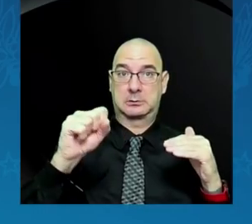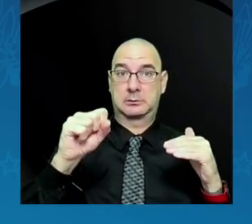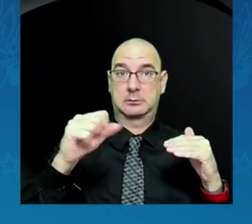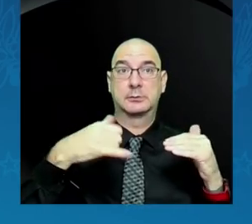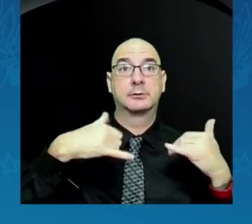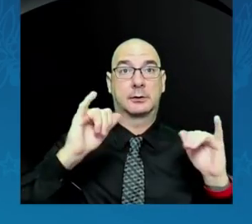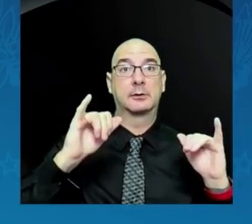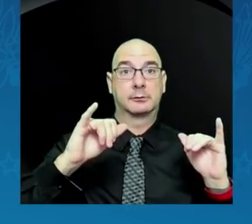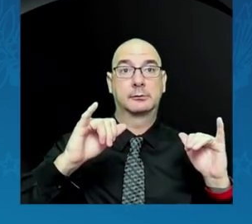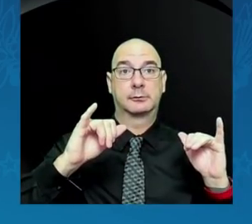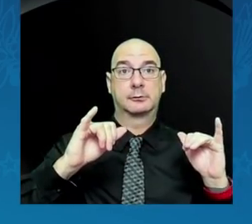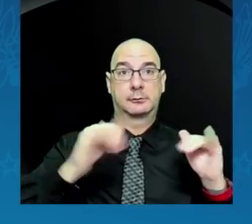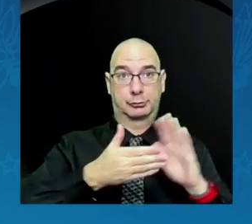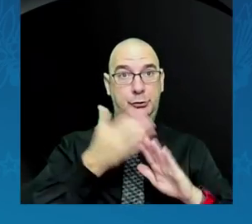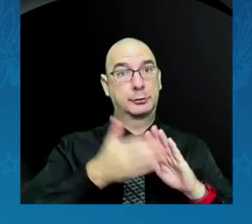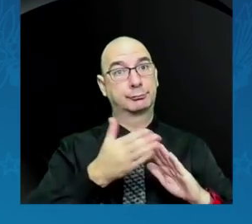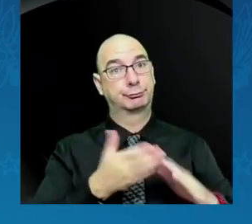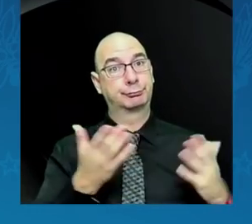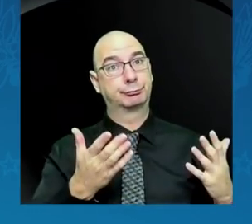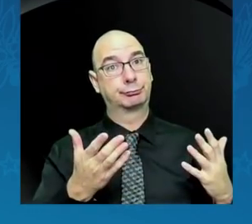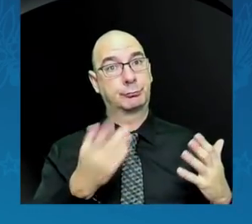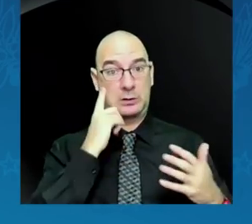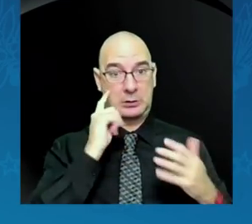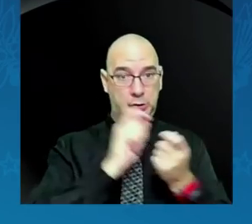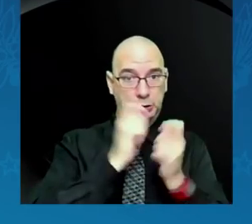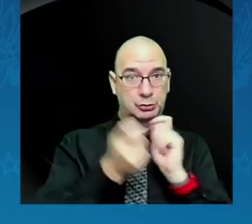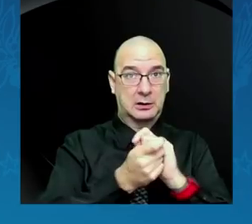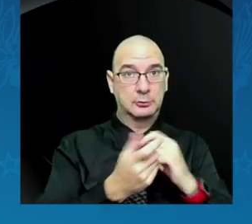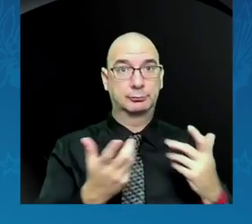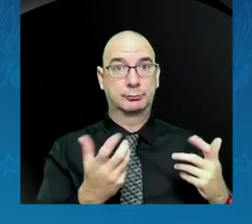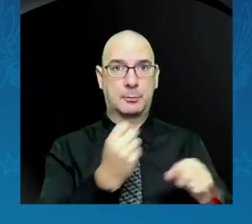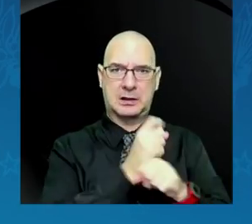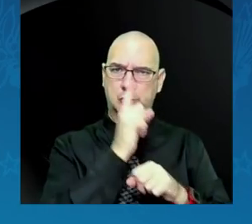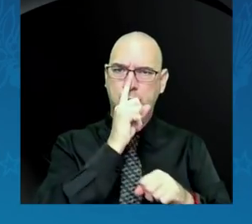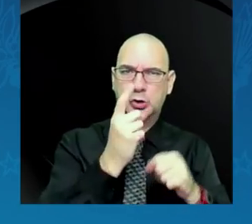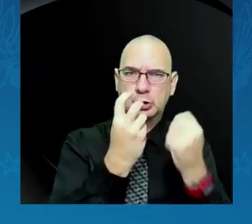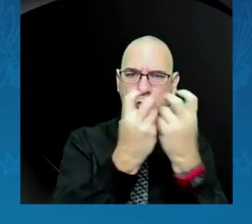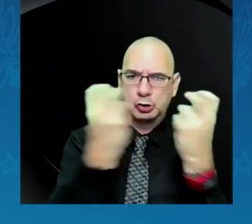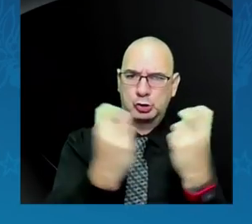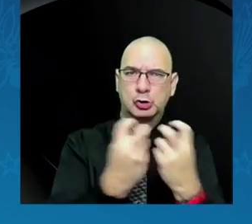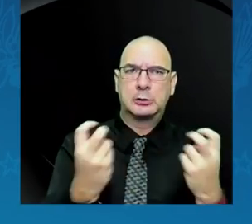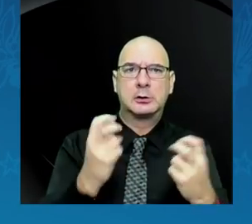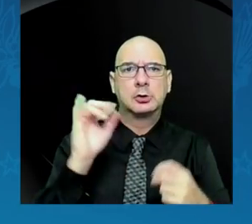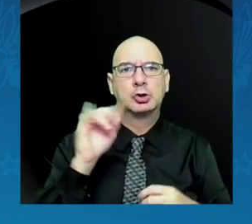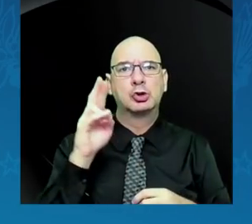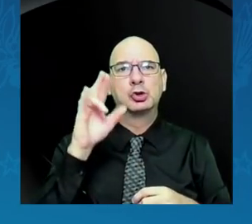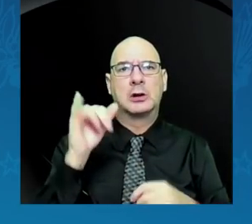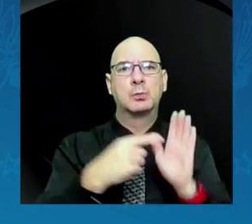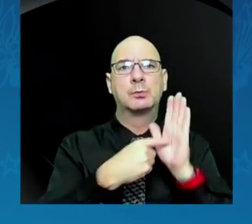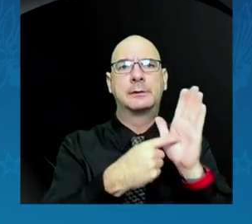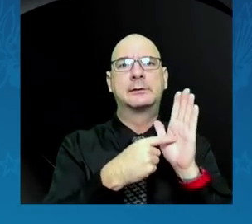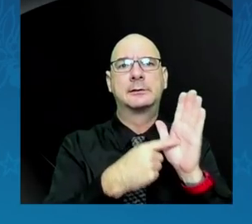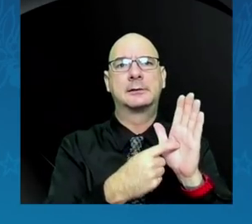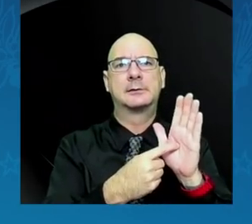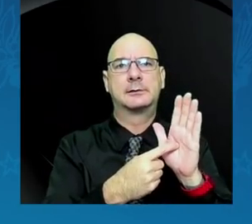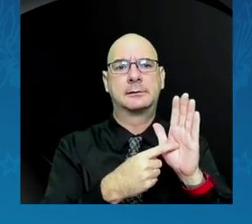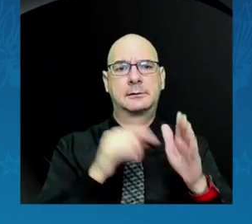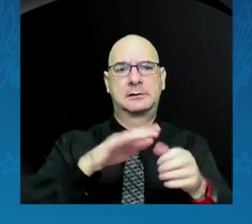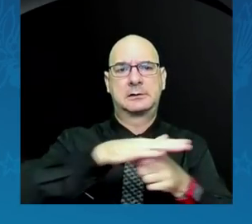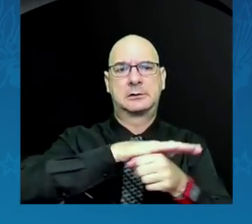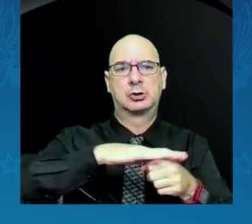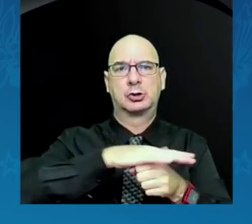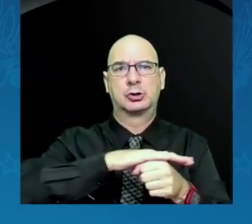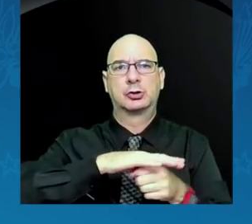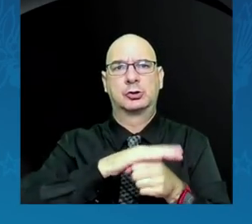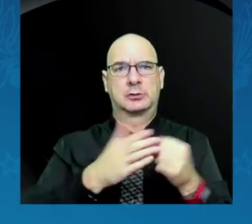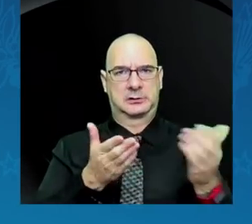are needed to ensure that juries represent a representative of the jurisdictions that those courts serve? Thank you. Thank you.